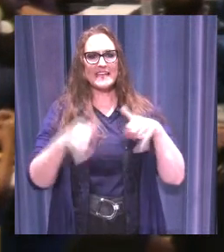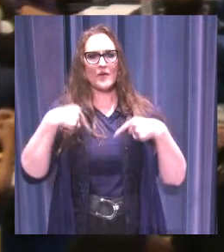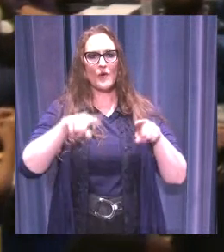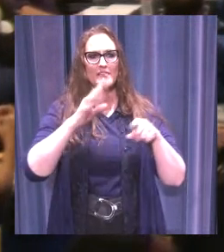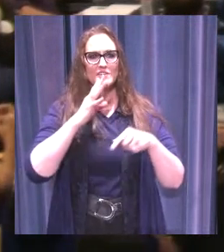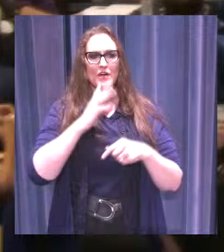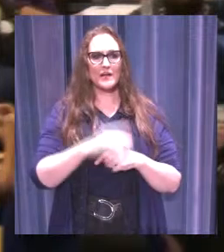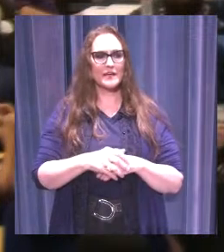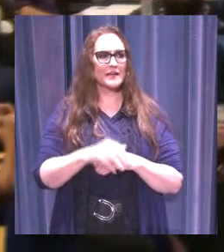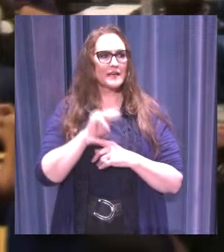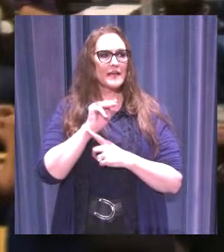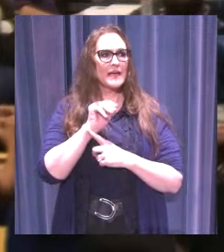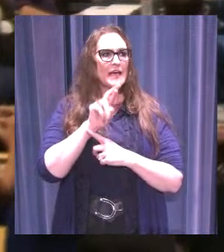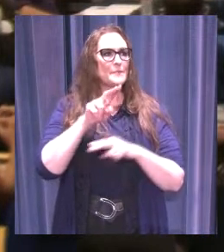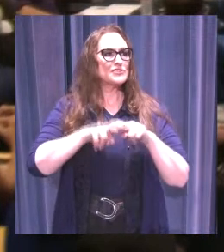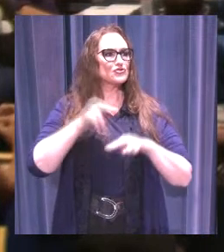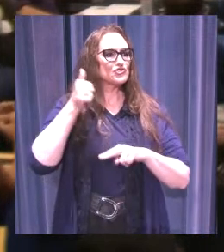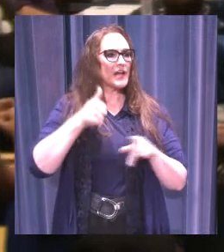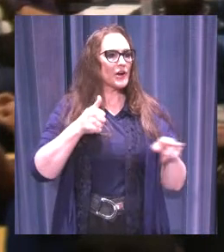Mr. Chair,